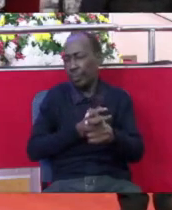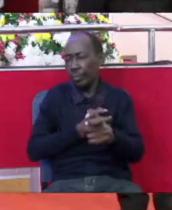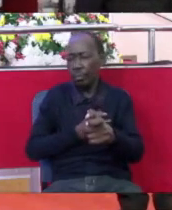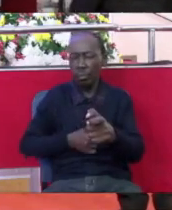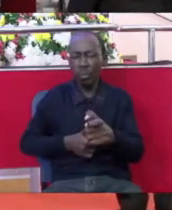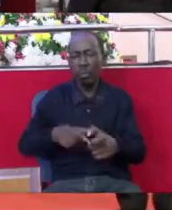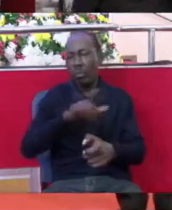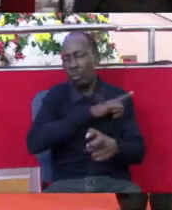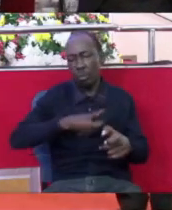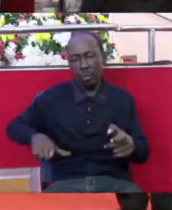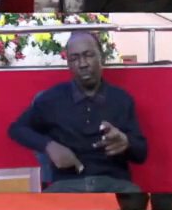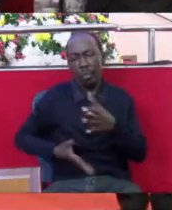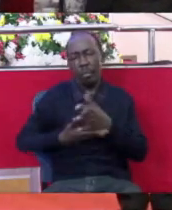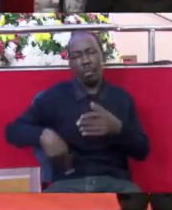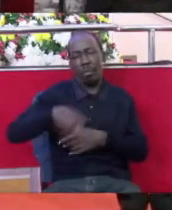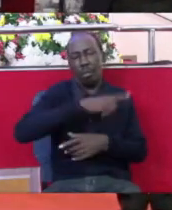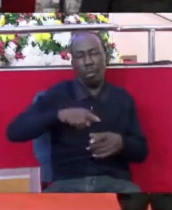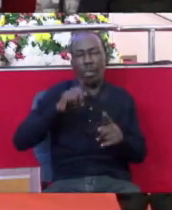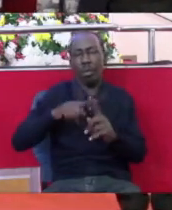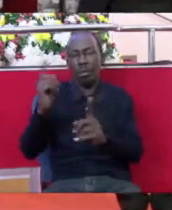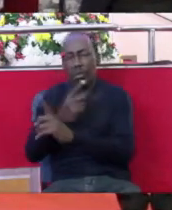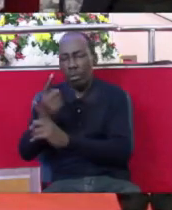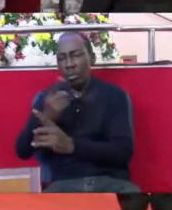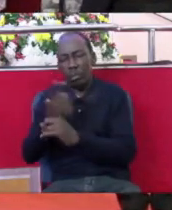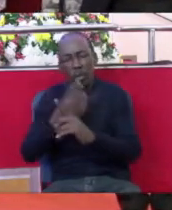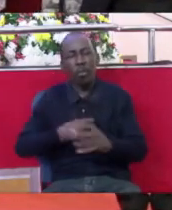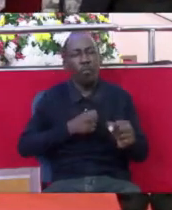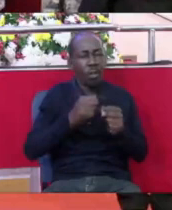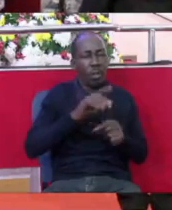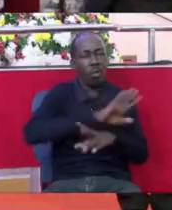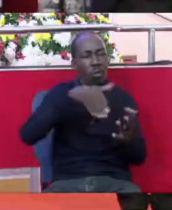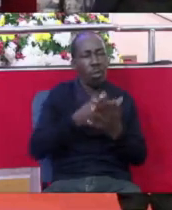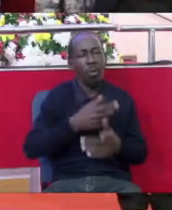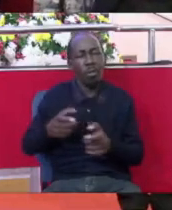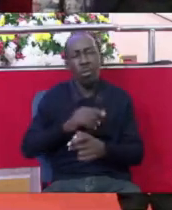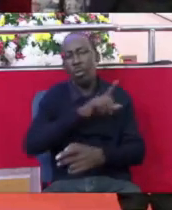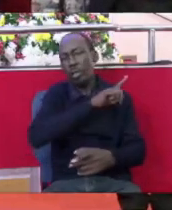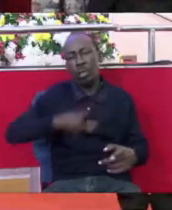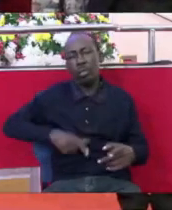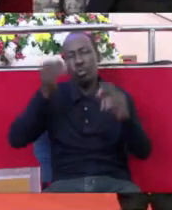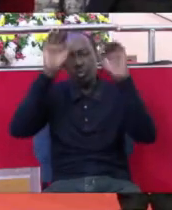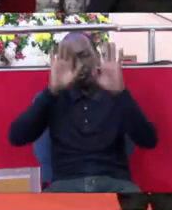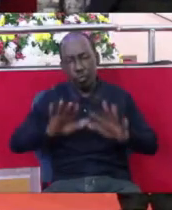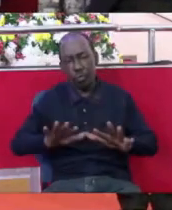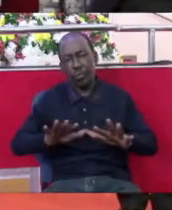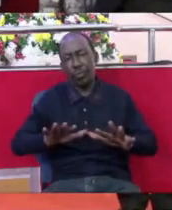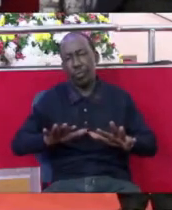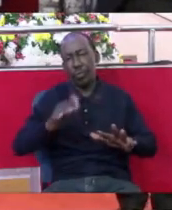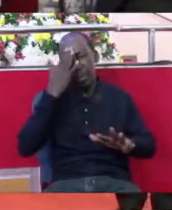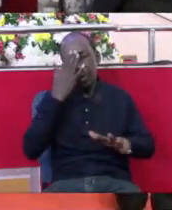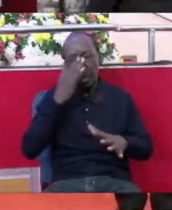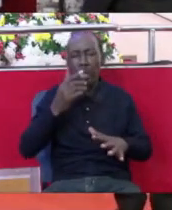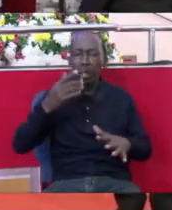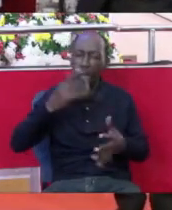vyetu. Lord, help us, Lord, in our divine situation and fight all our battles, King of Glory. Tusaidie katika hali zetu na upigane vita vyetu vyote. Them that